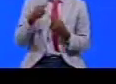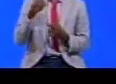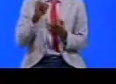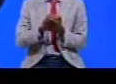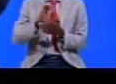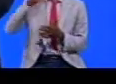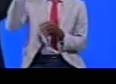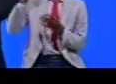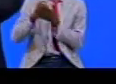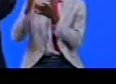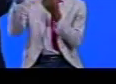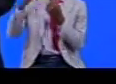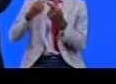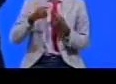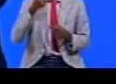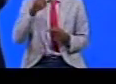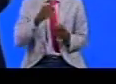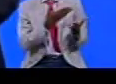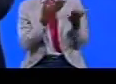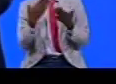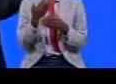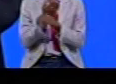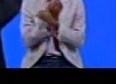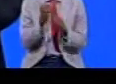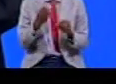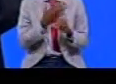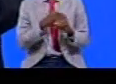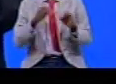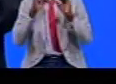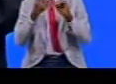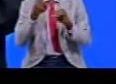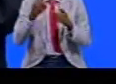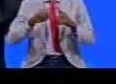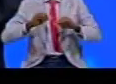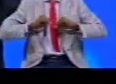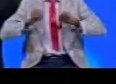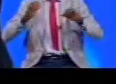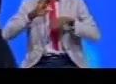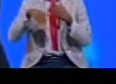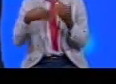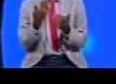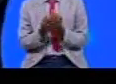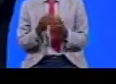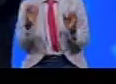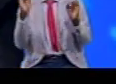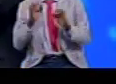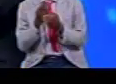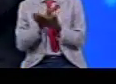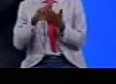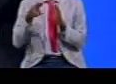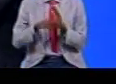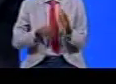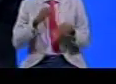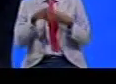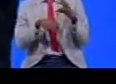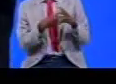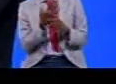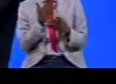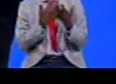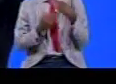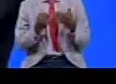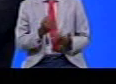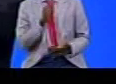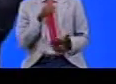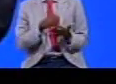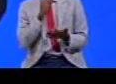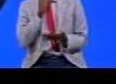appeared to you brought salvation, and it teaches you to deny all ungodliness and worldly lusts, and is helping you, the grace